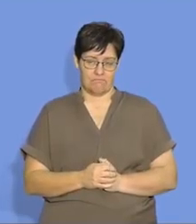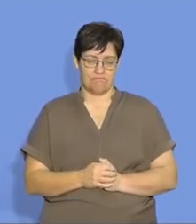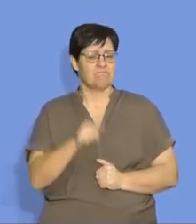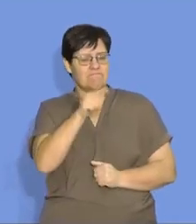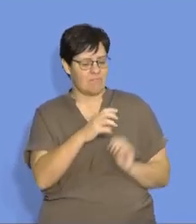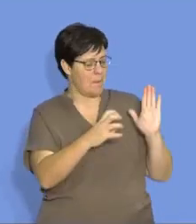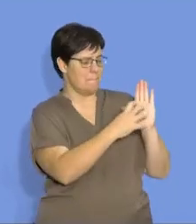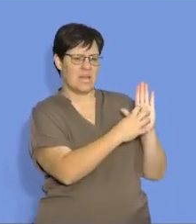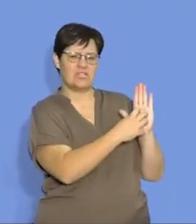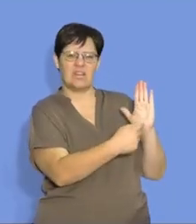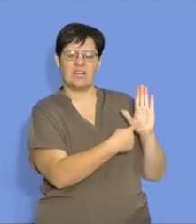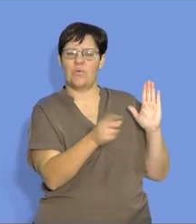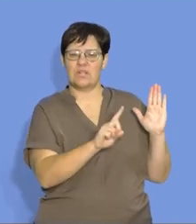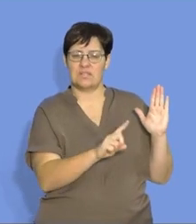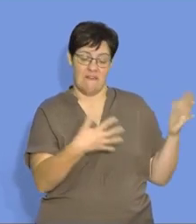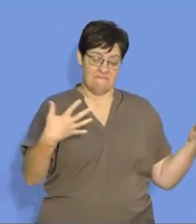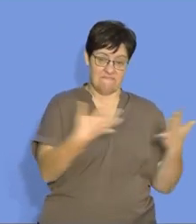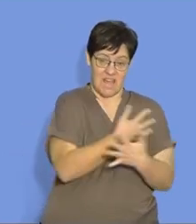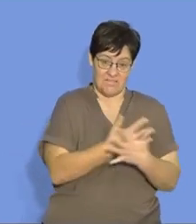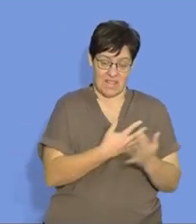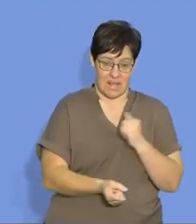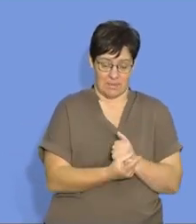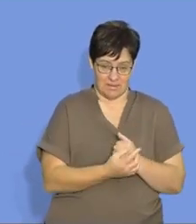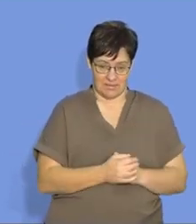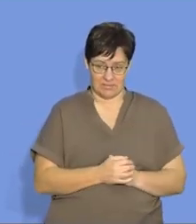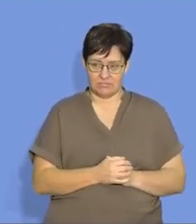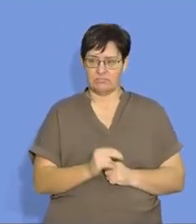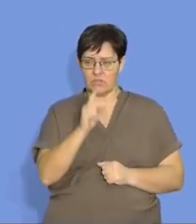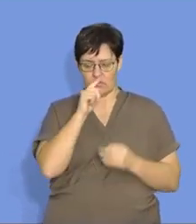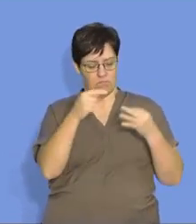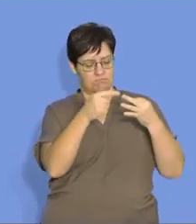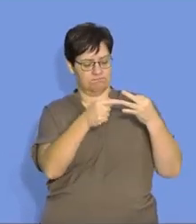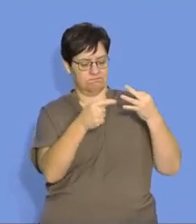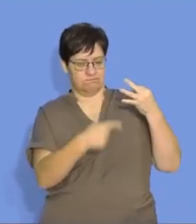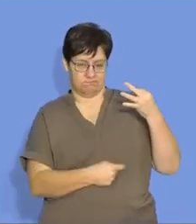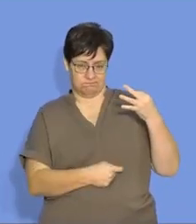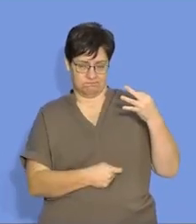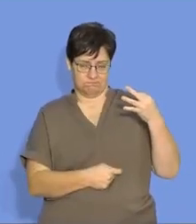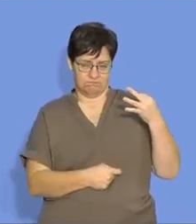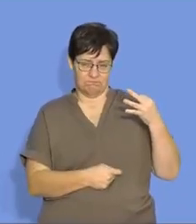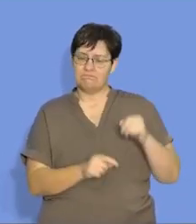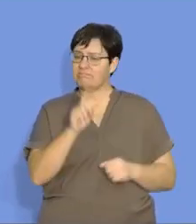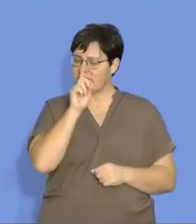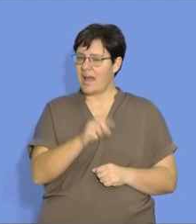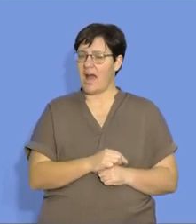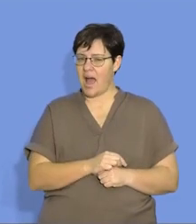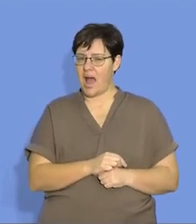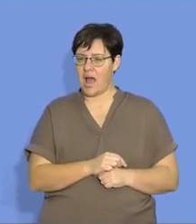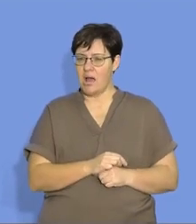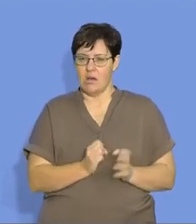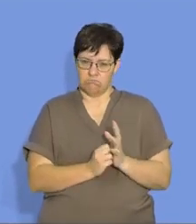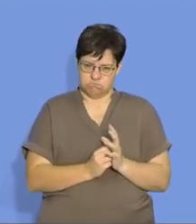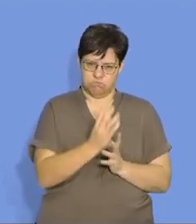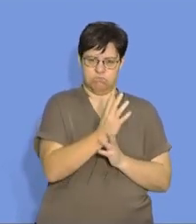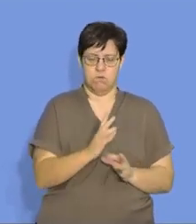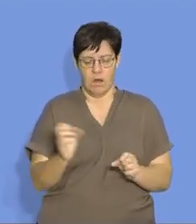Here I've got a slide on fast reactions. If we look at these three photographs here, we can see combustion, we can